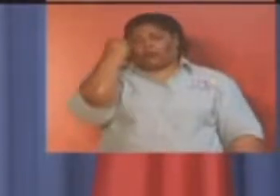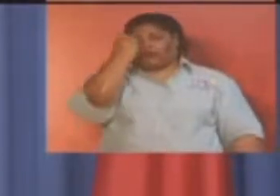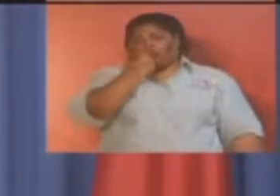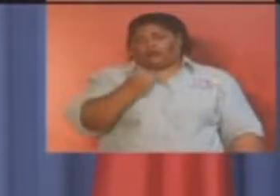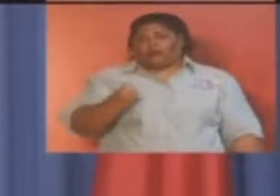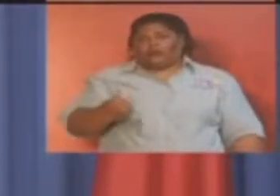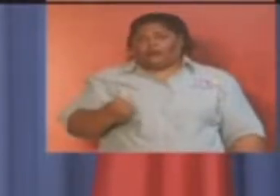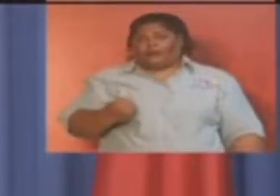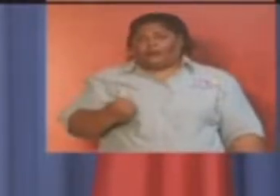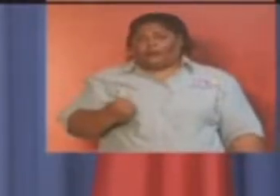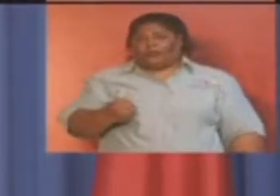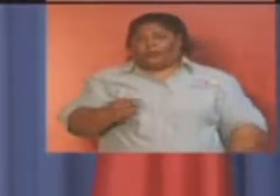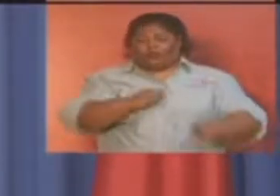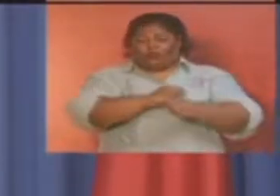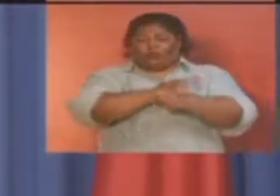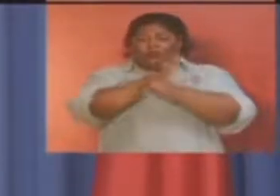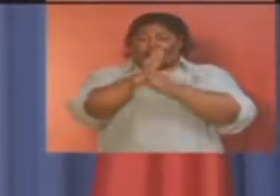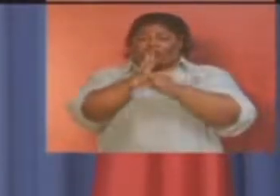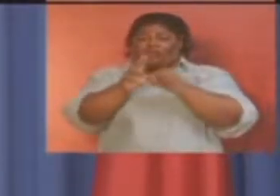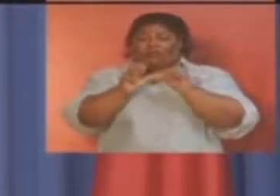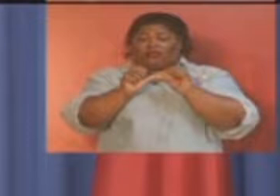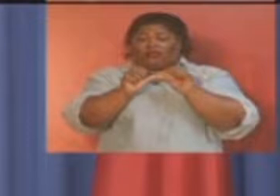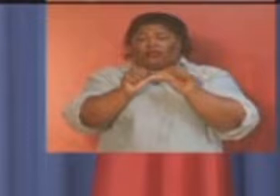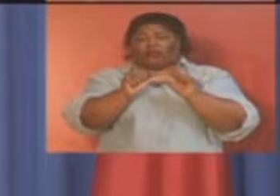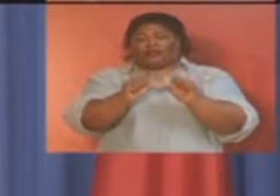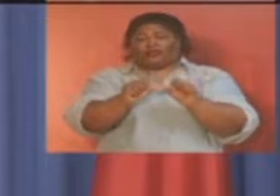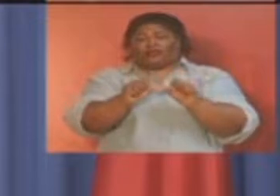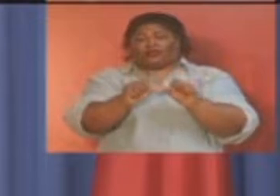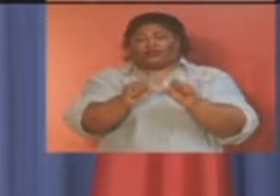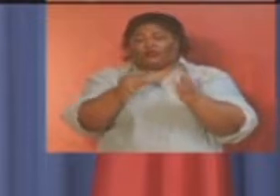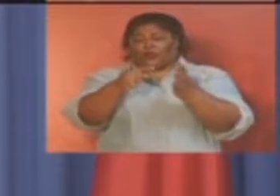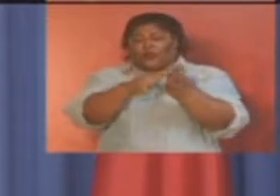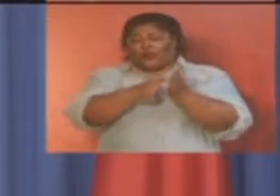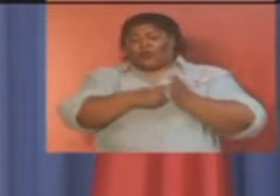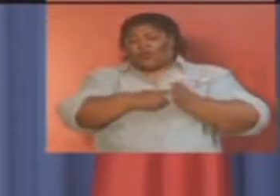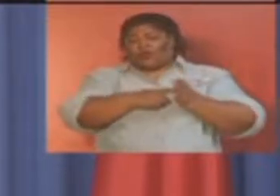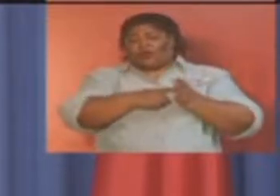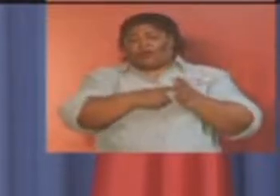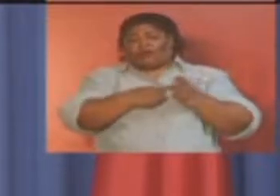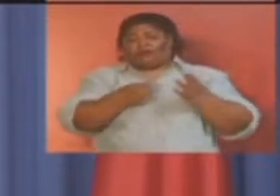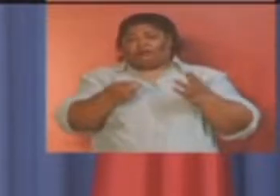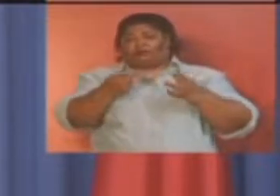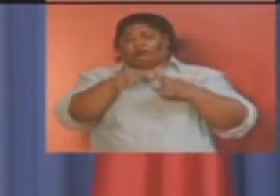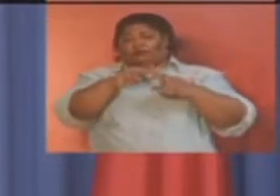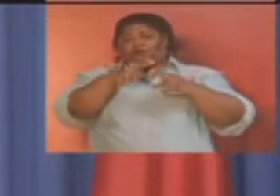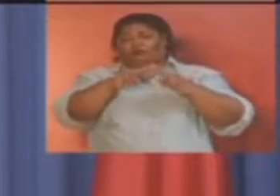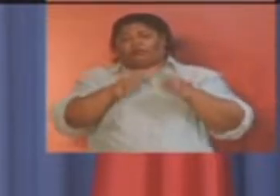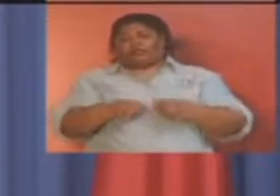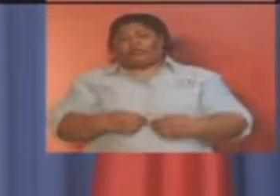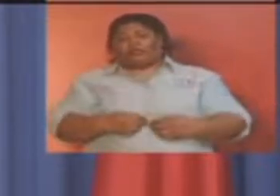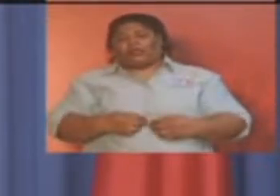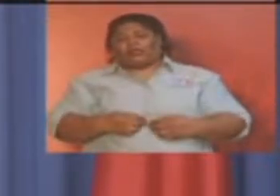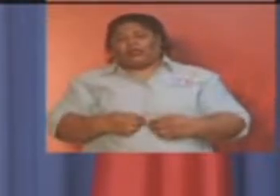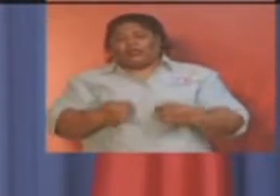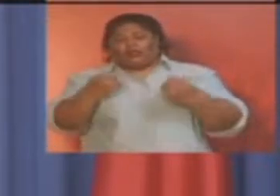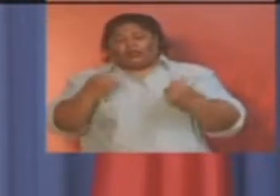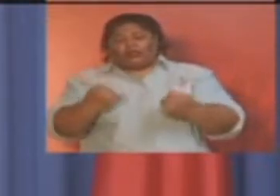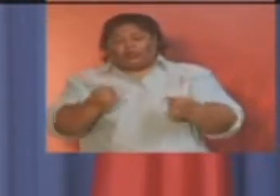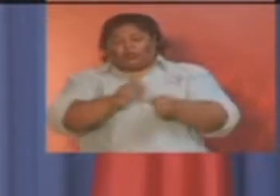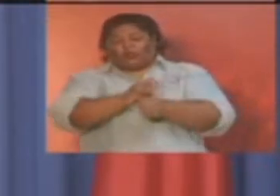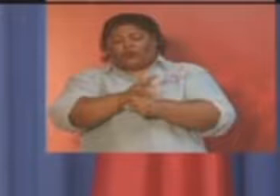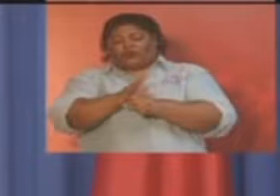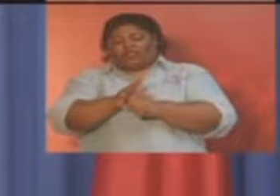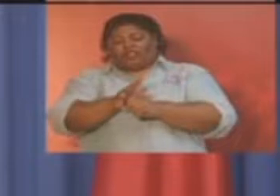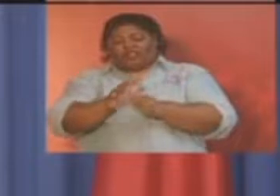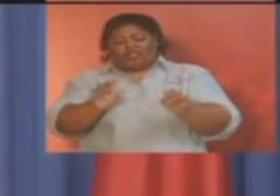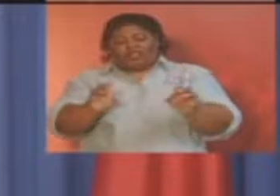virus continues, that it requires more. It would seem that the virus is behaving differently.